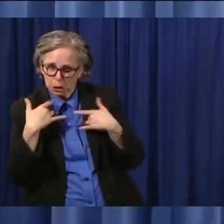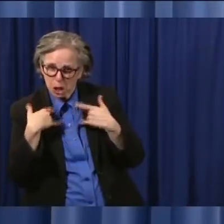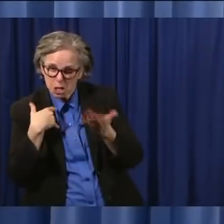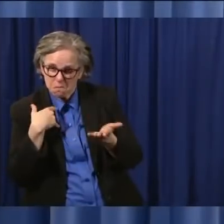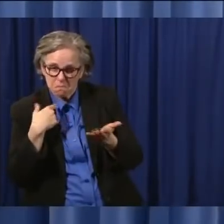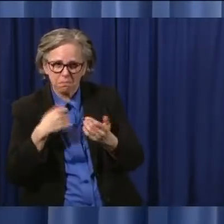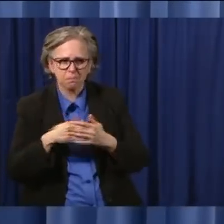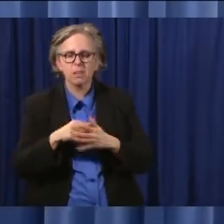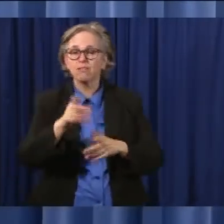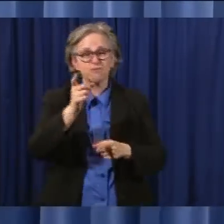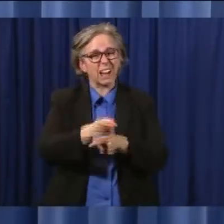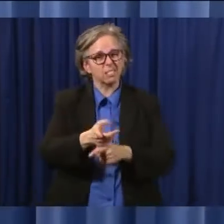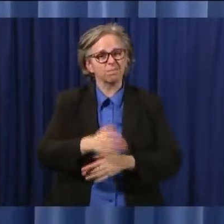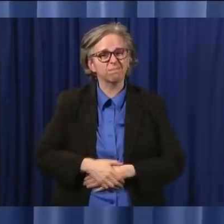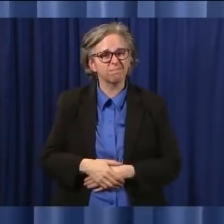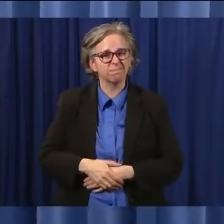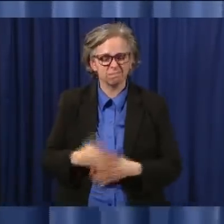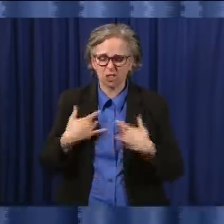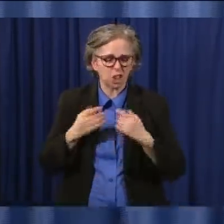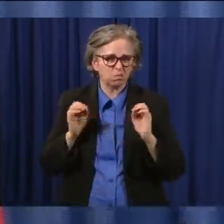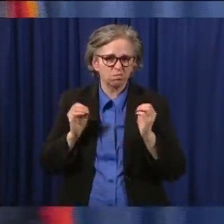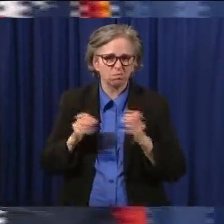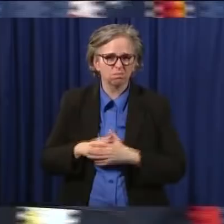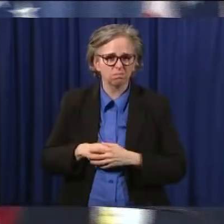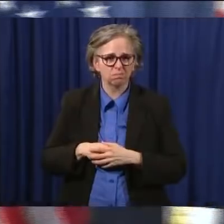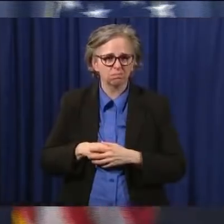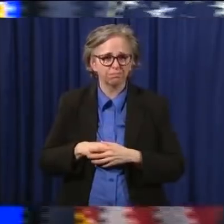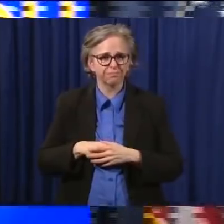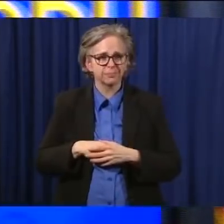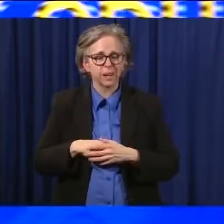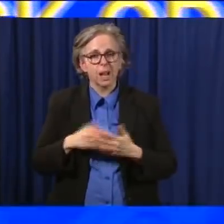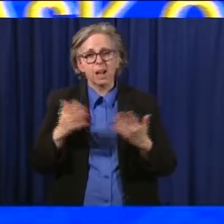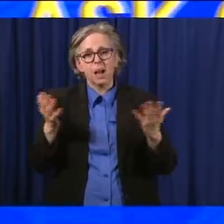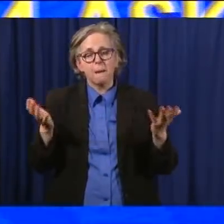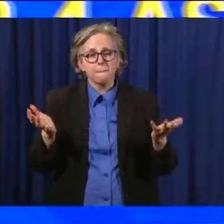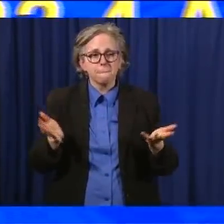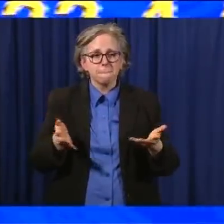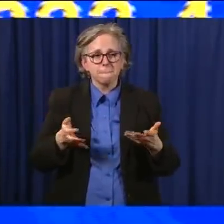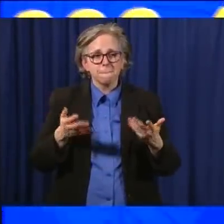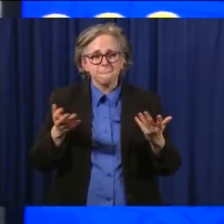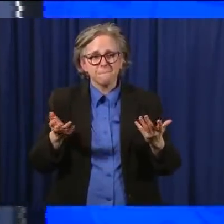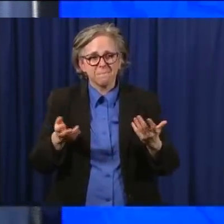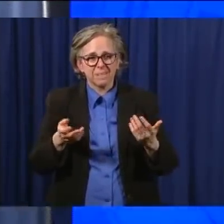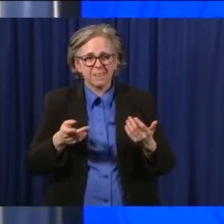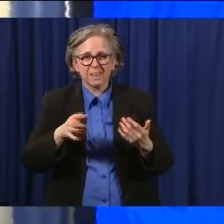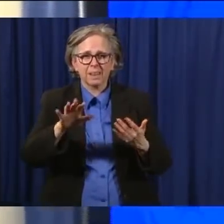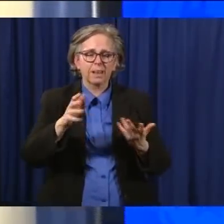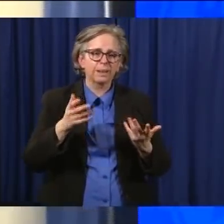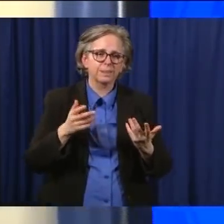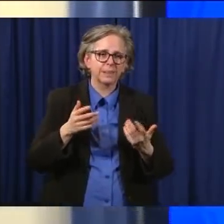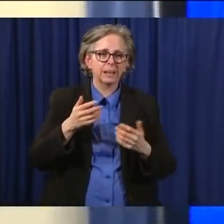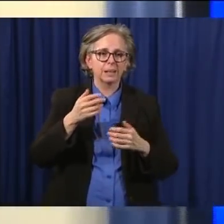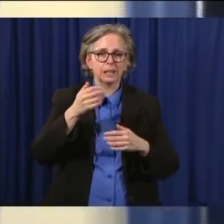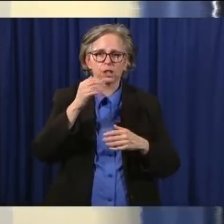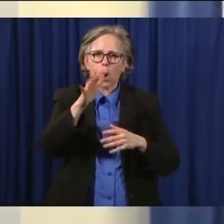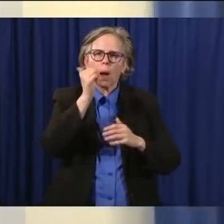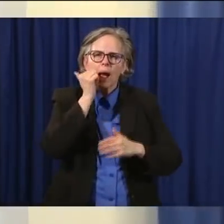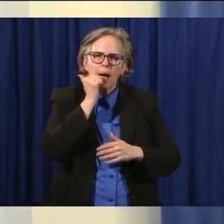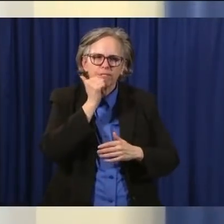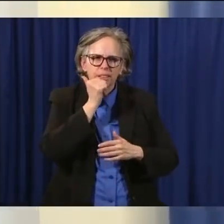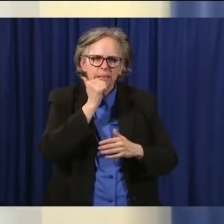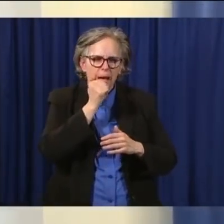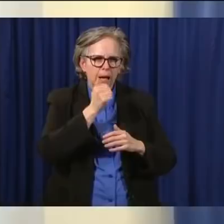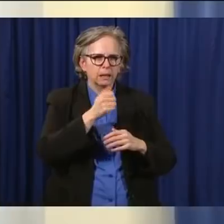That's right, sir. Yeah. Every, one day we've seen up and